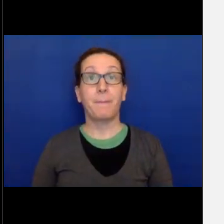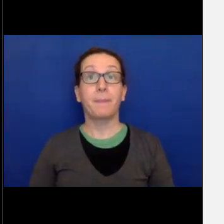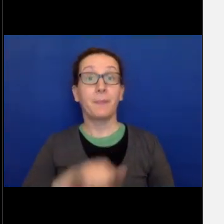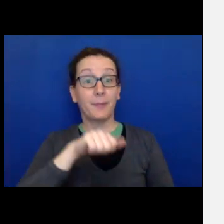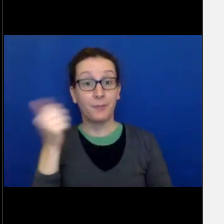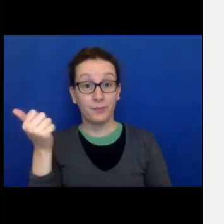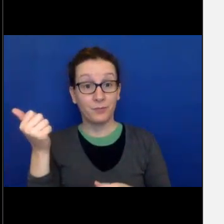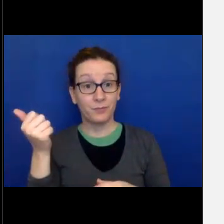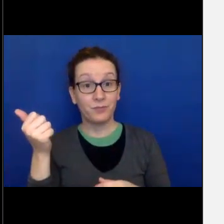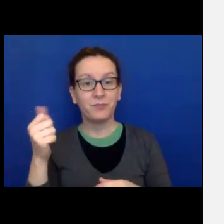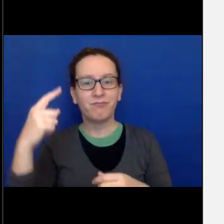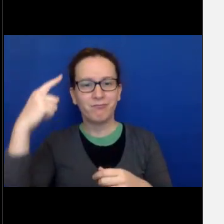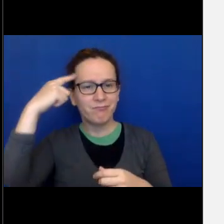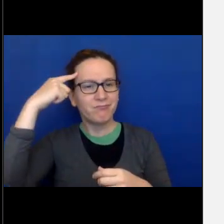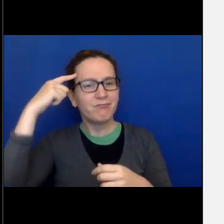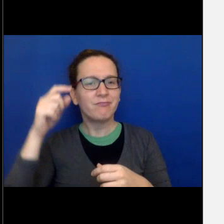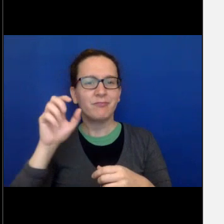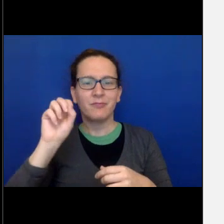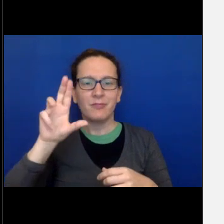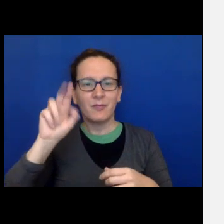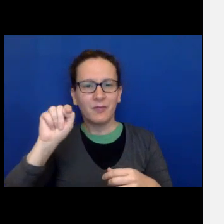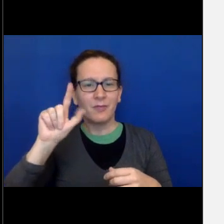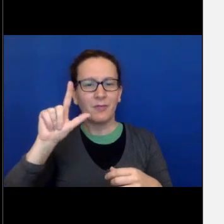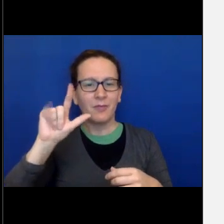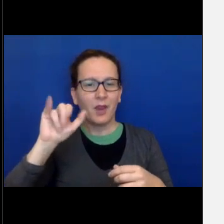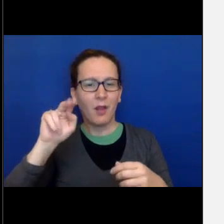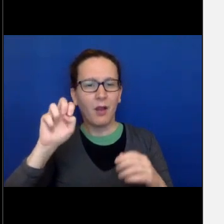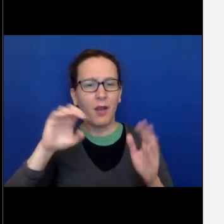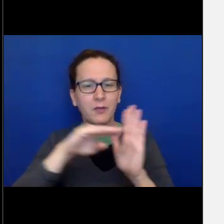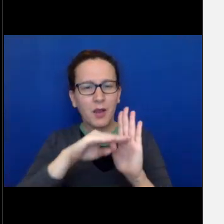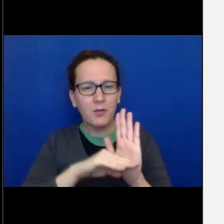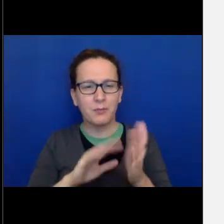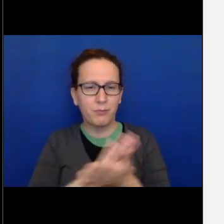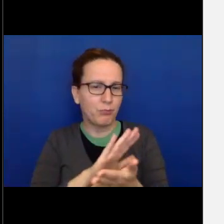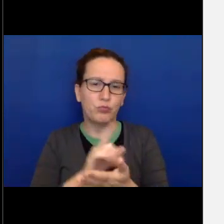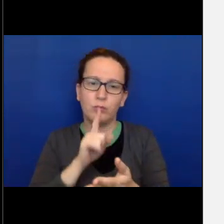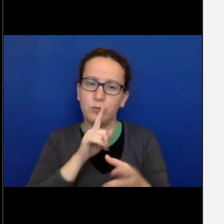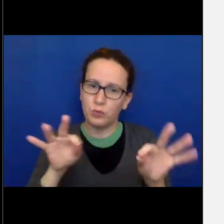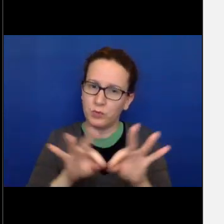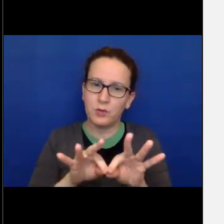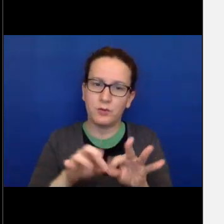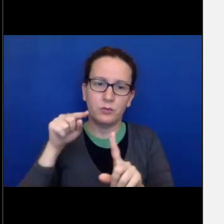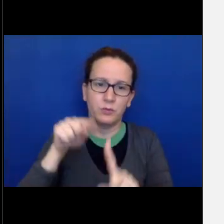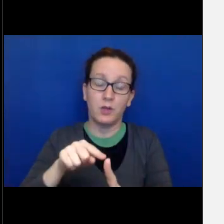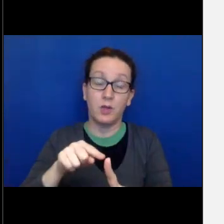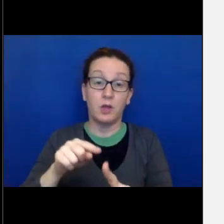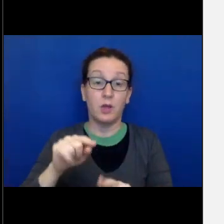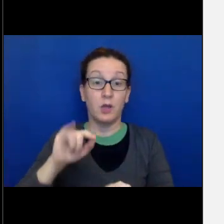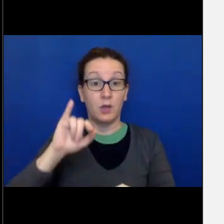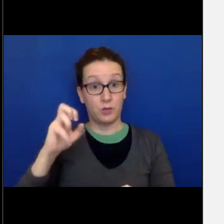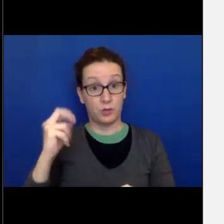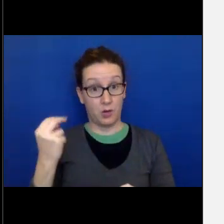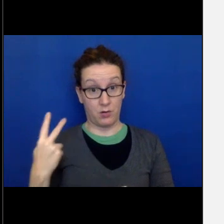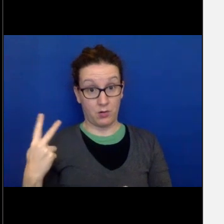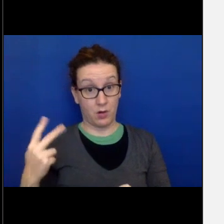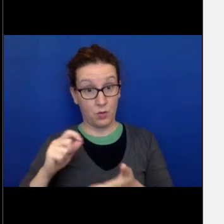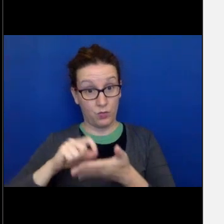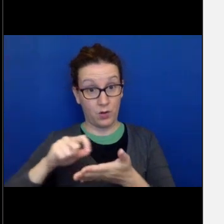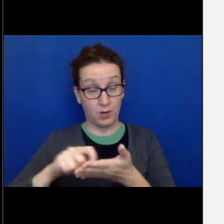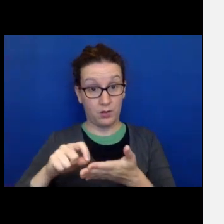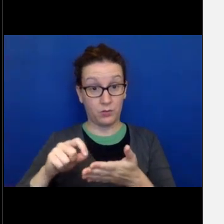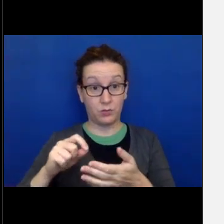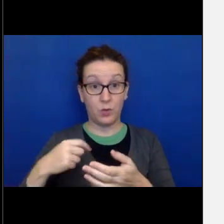Additionally, I think that outlining the paper is so important. It's really essential. When John and I were writing our paper, we made